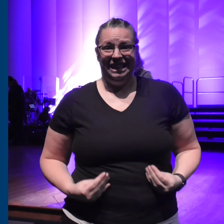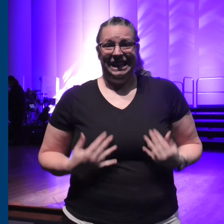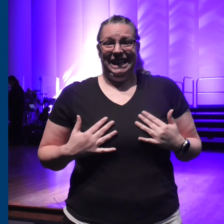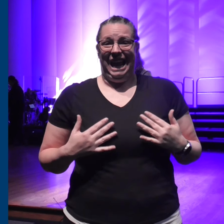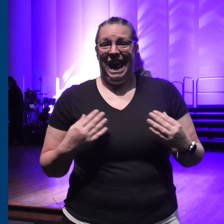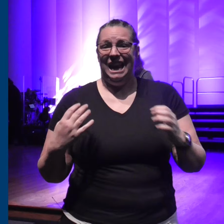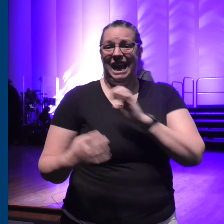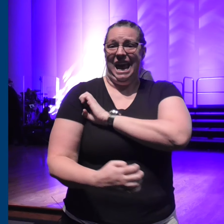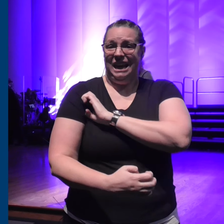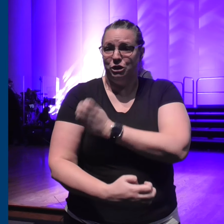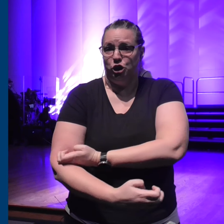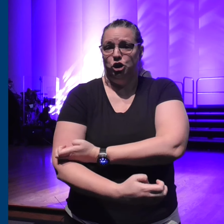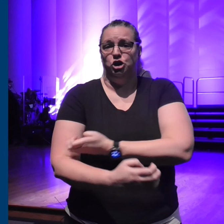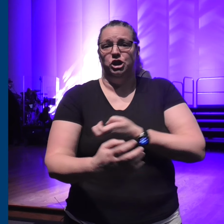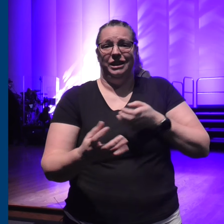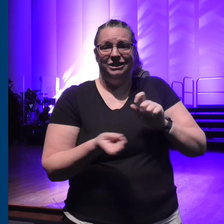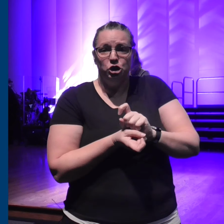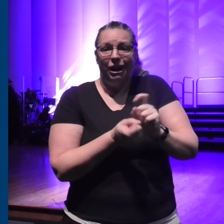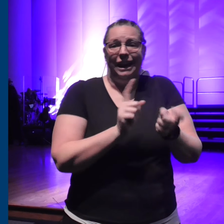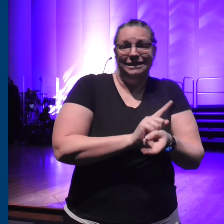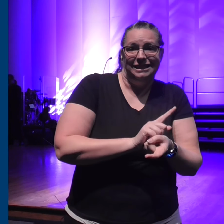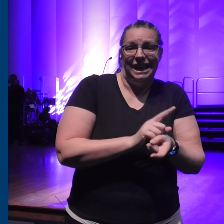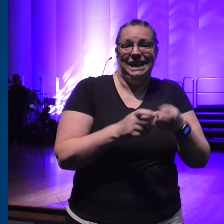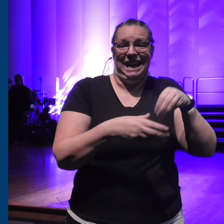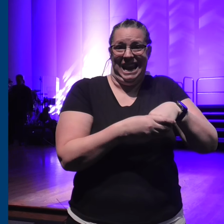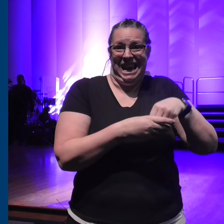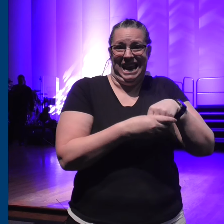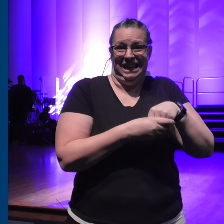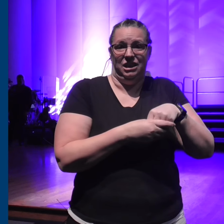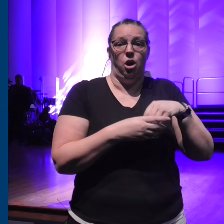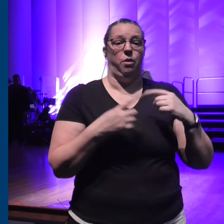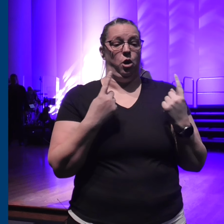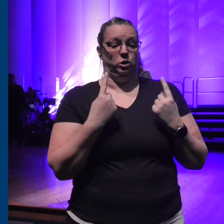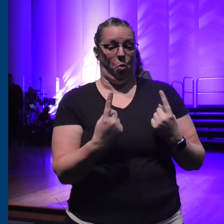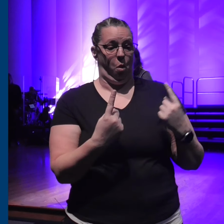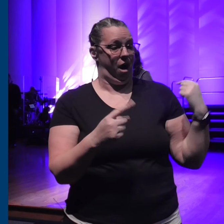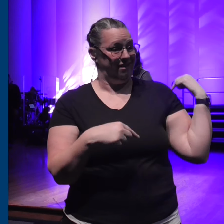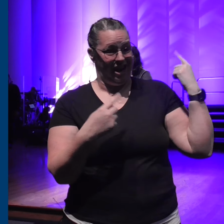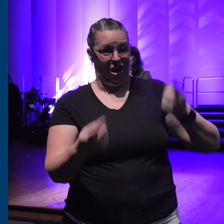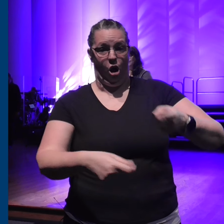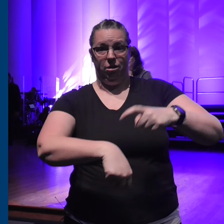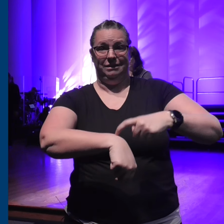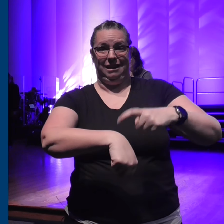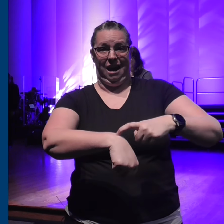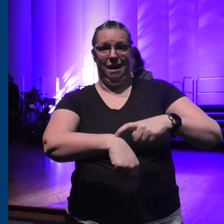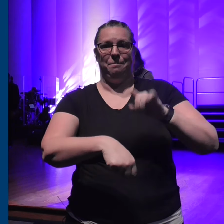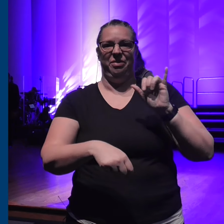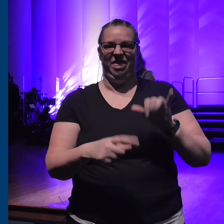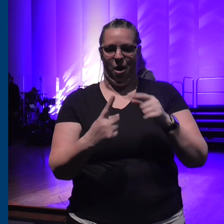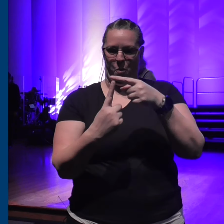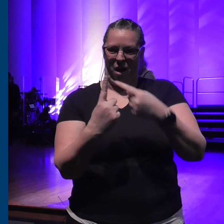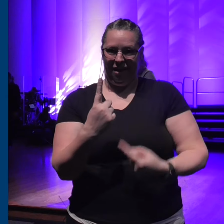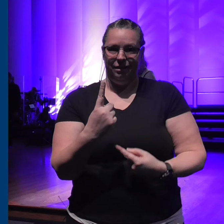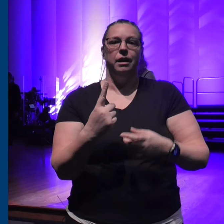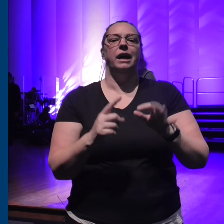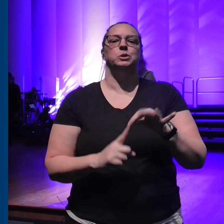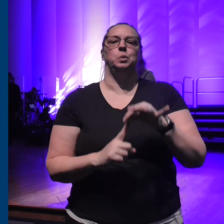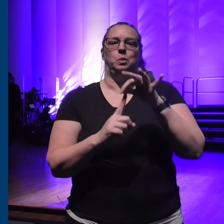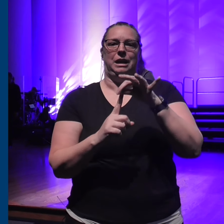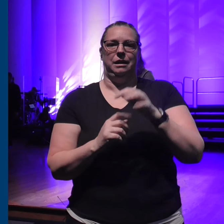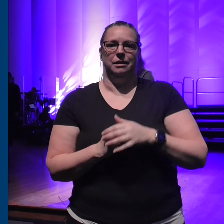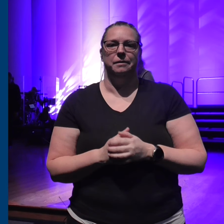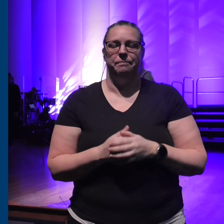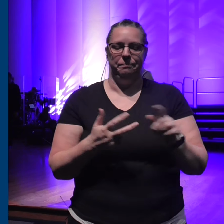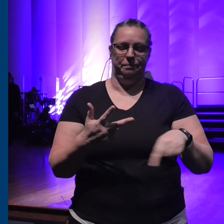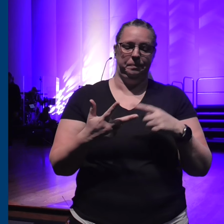through you. And because there is only one of you in all time, this expression is unique." And an often